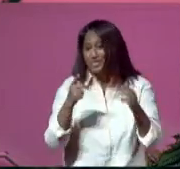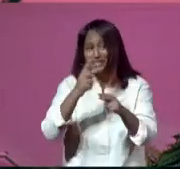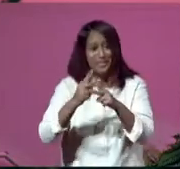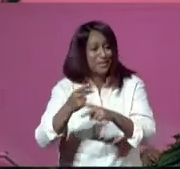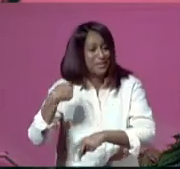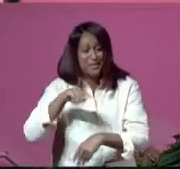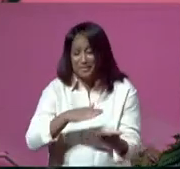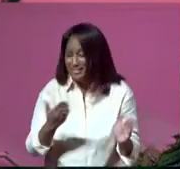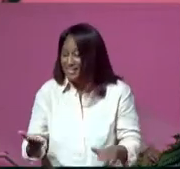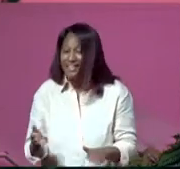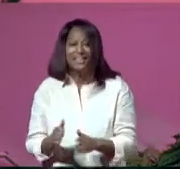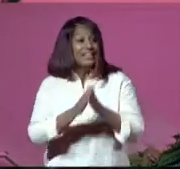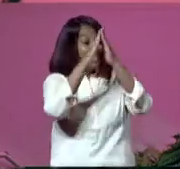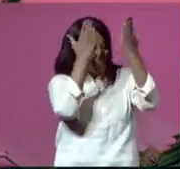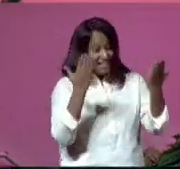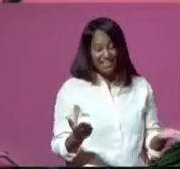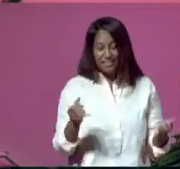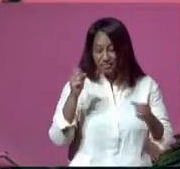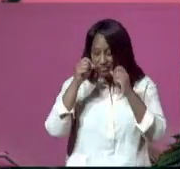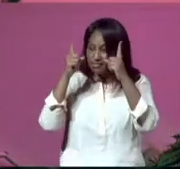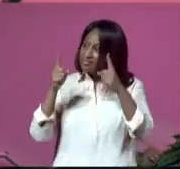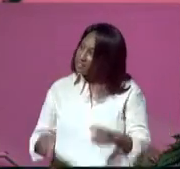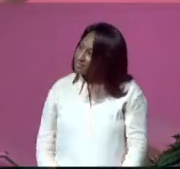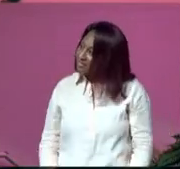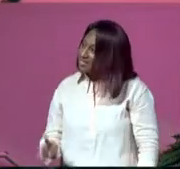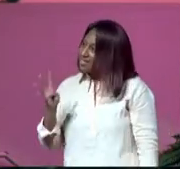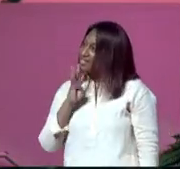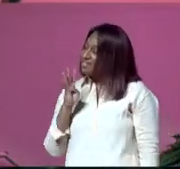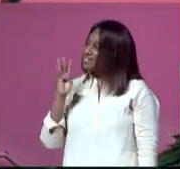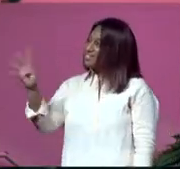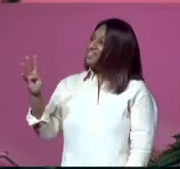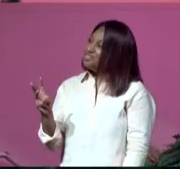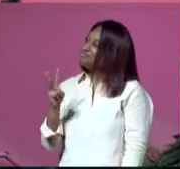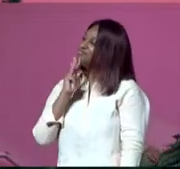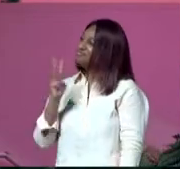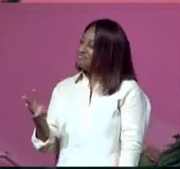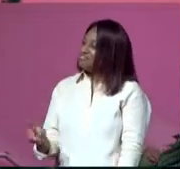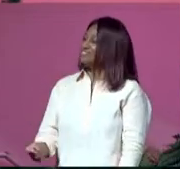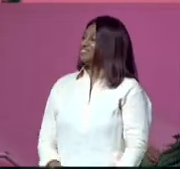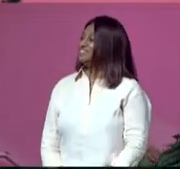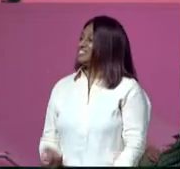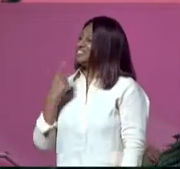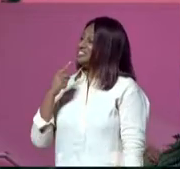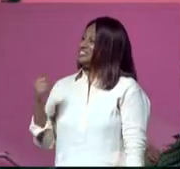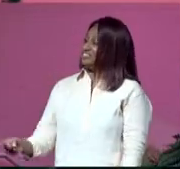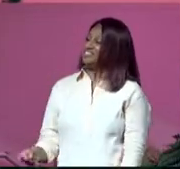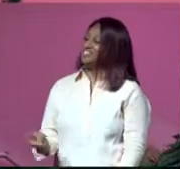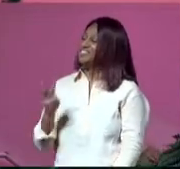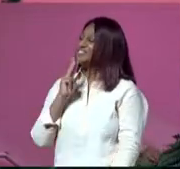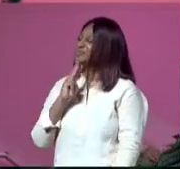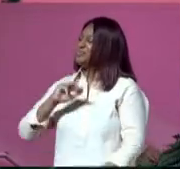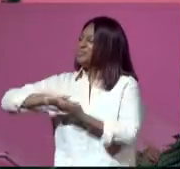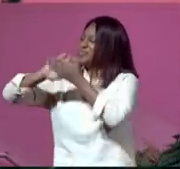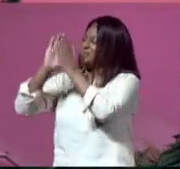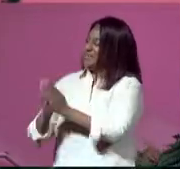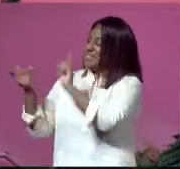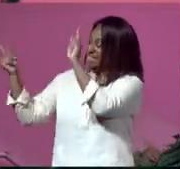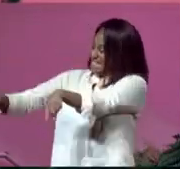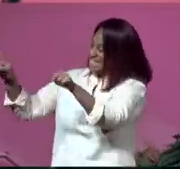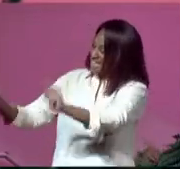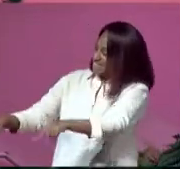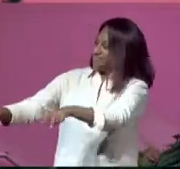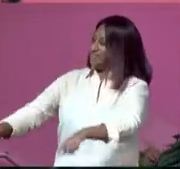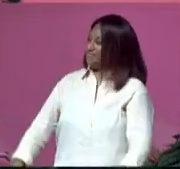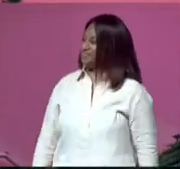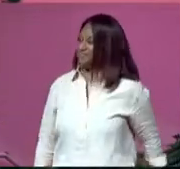perishing? And the Bible says he woke up and spoke to the water and told the water, peace. God, I feel like preaching.